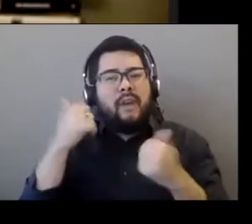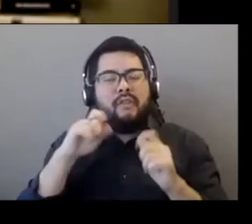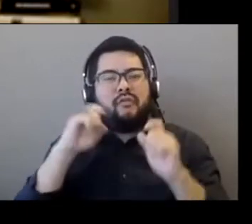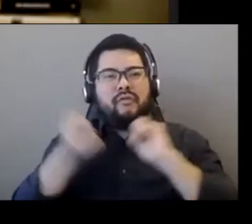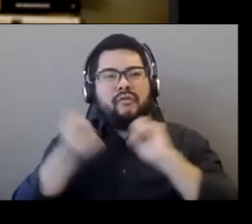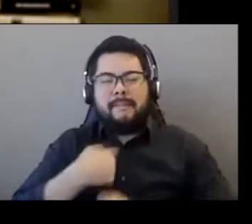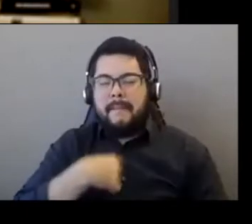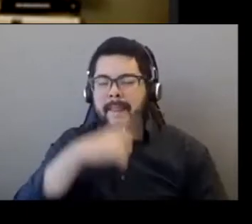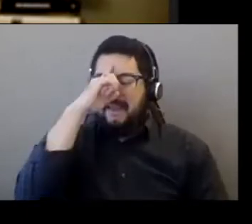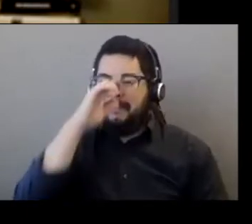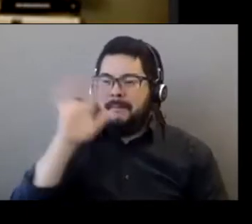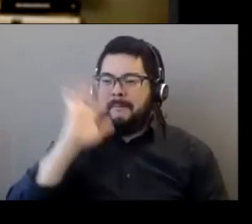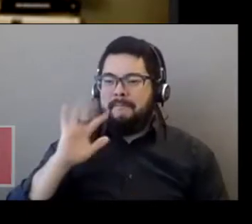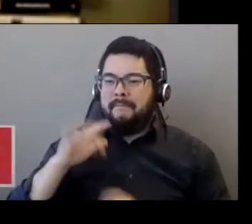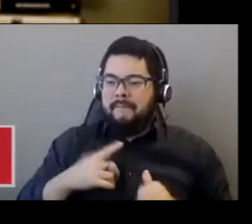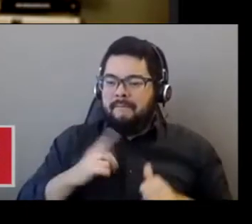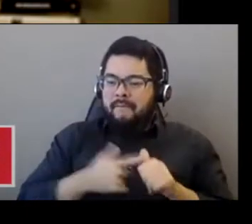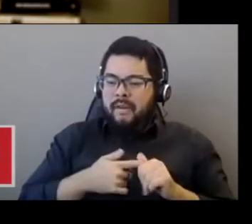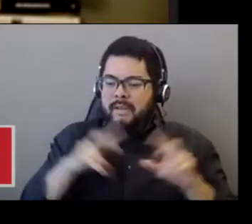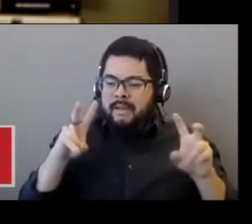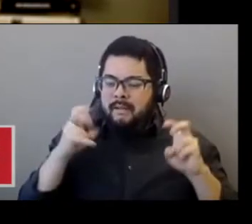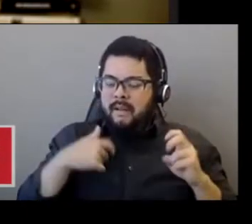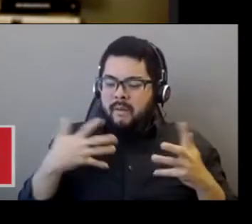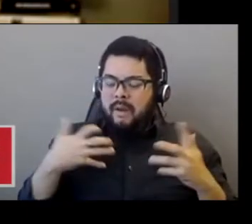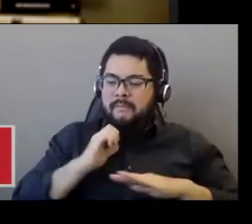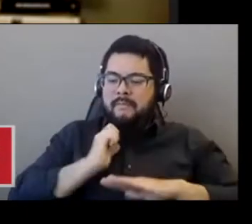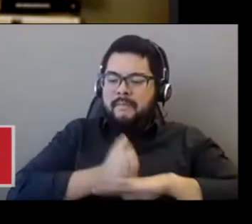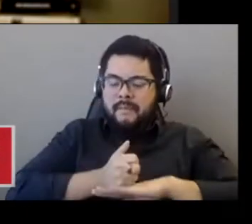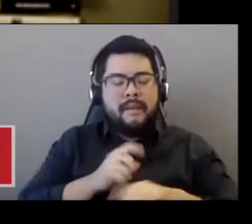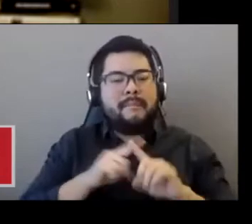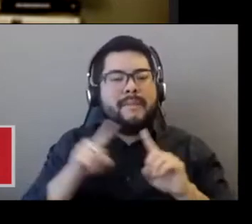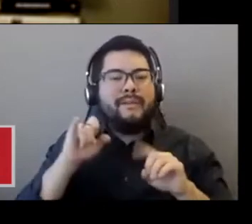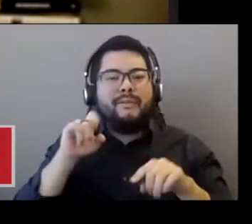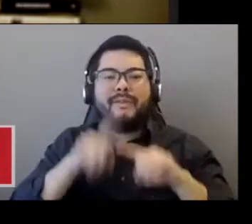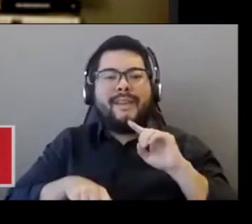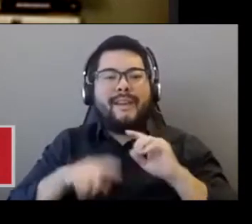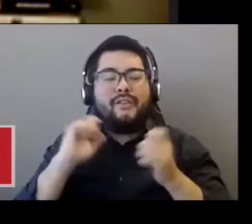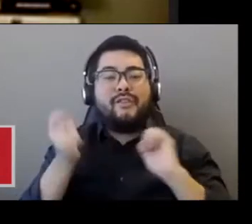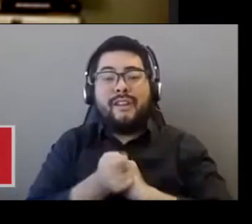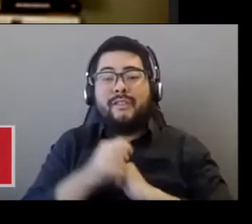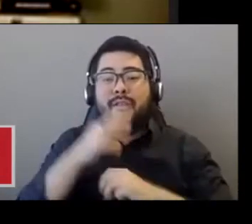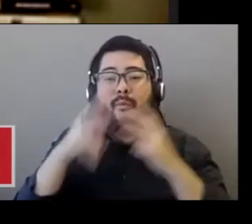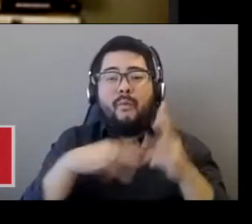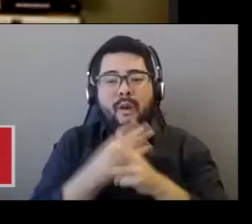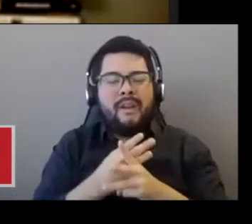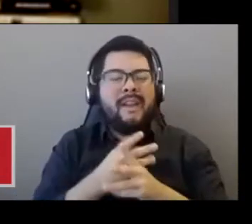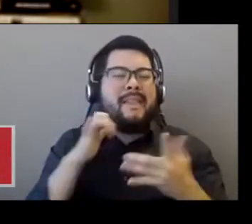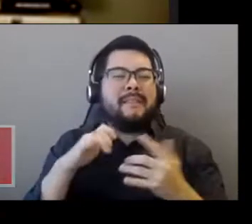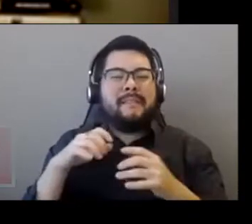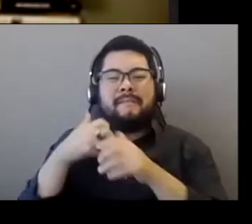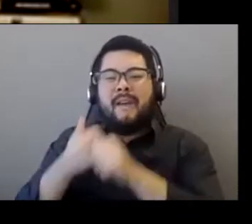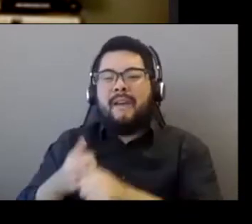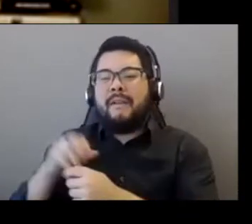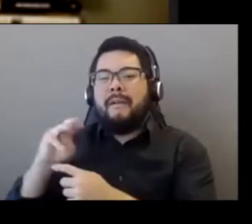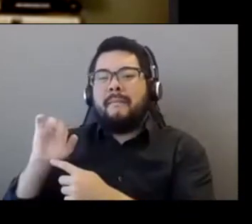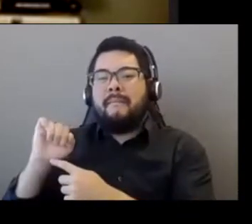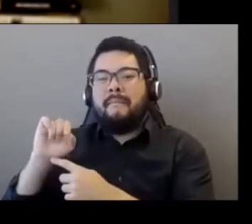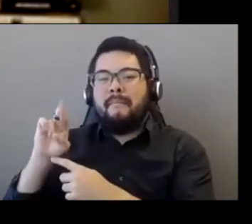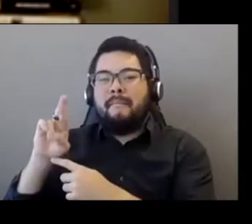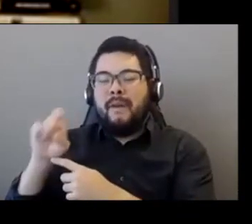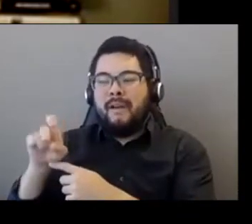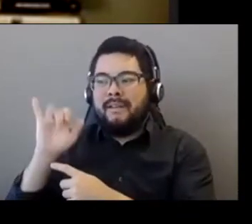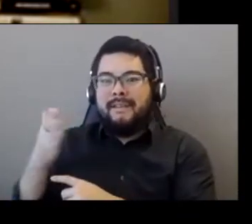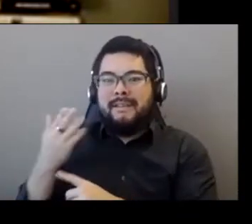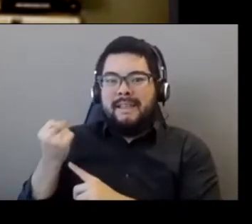it. You can't understand the world if you're not trying to change it. It's playing a little bit with Marx's 11th thesis on Feuerbach, where Marx